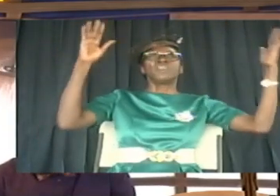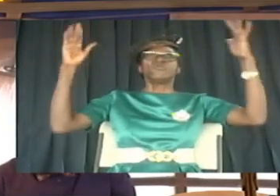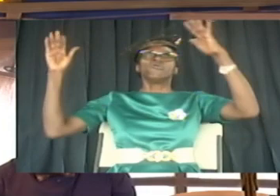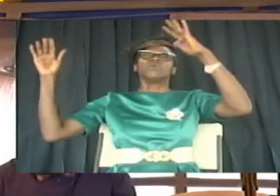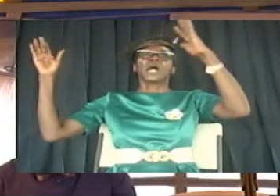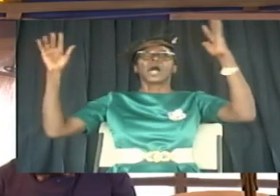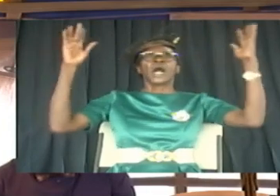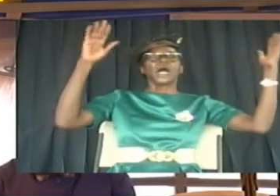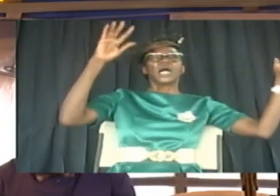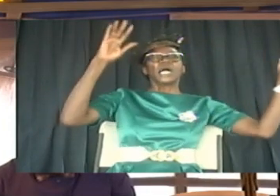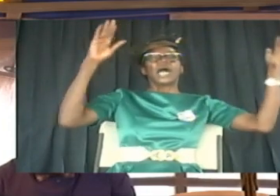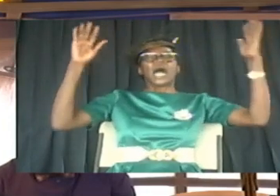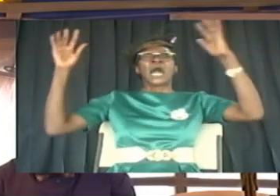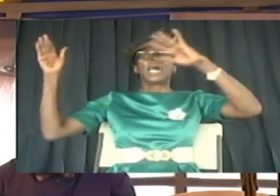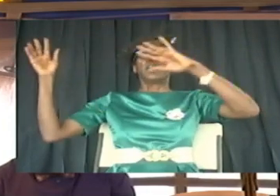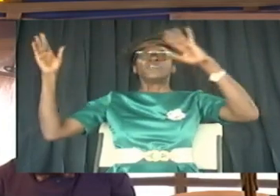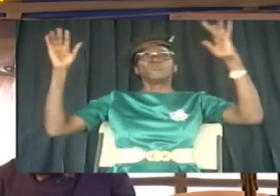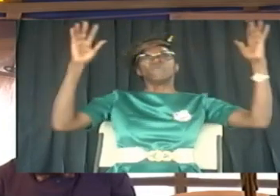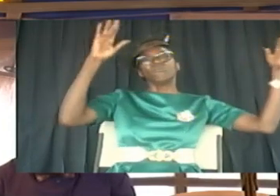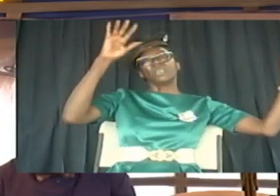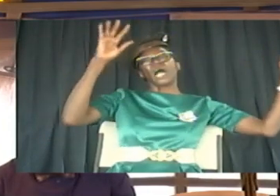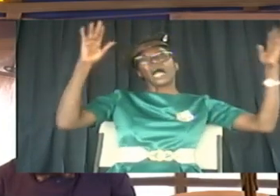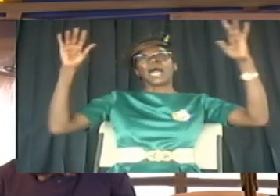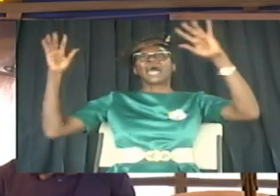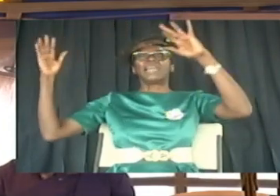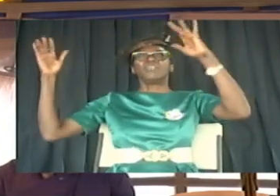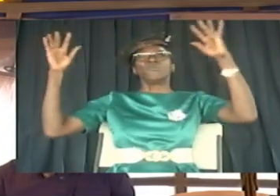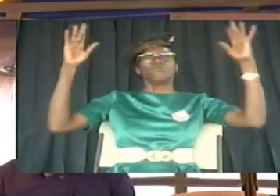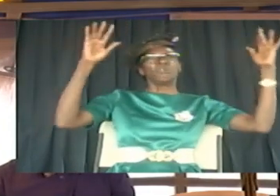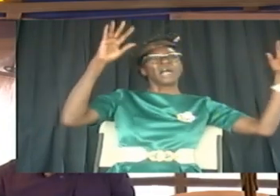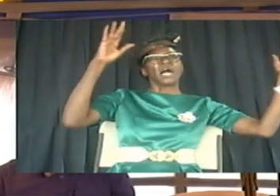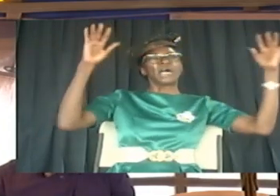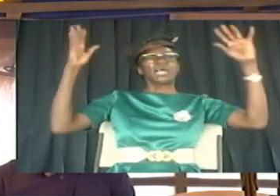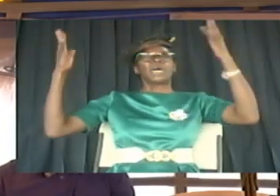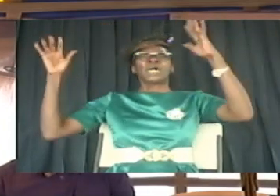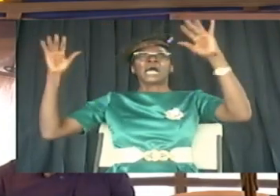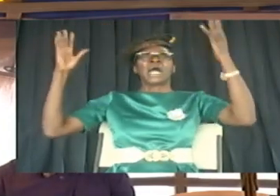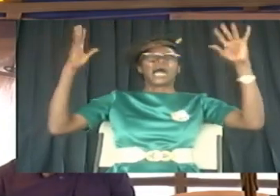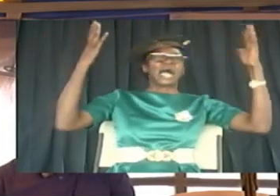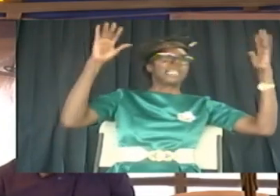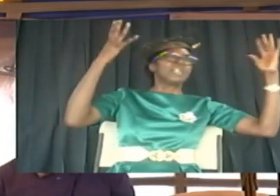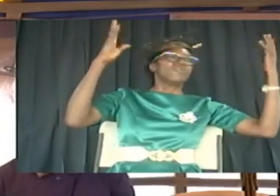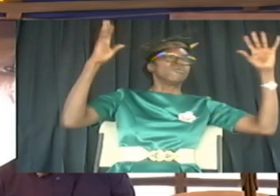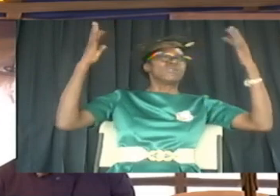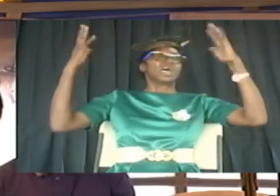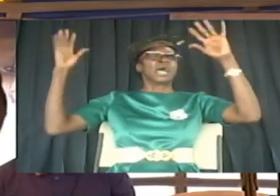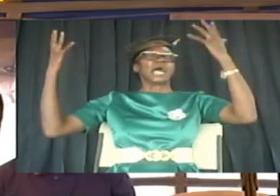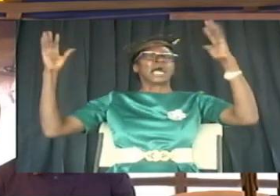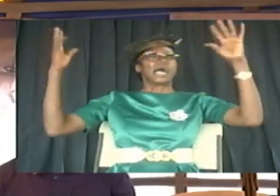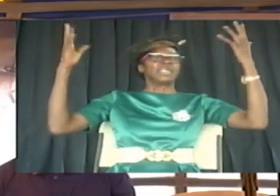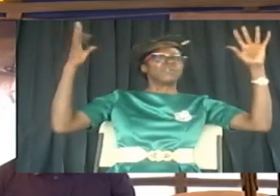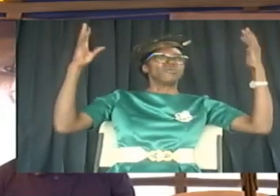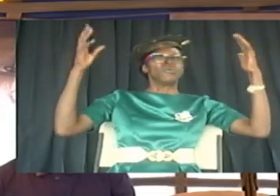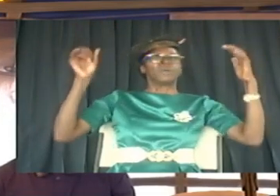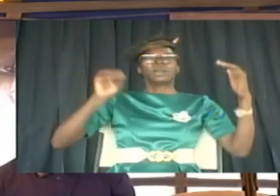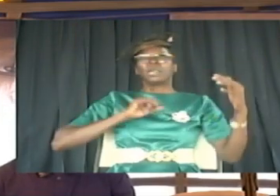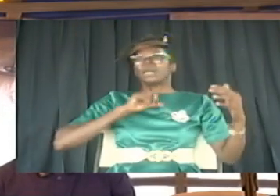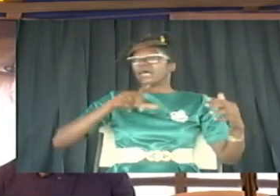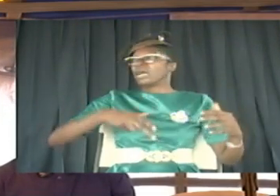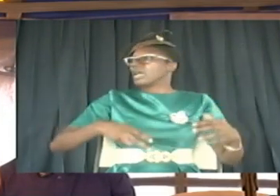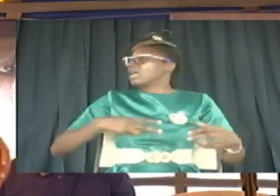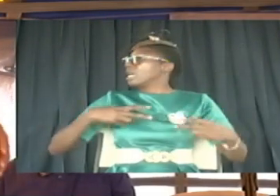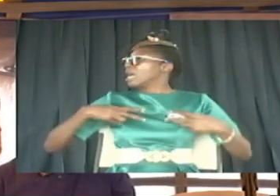Yes, he's worthy. Yes, he's worthy. Yes, he's worthy. Yes, he is worthy. I have